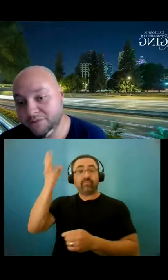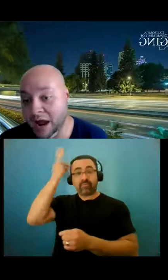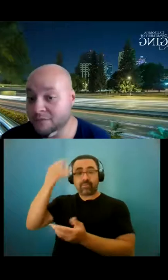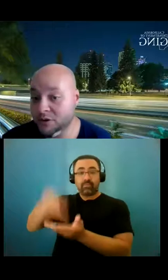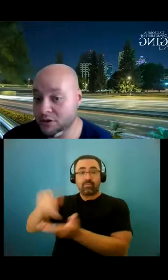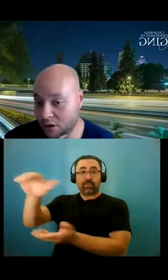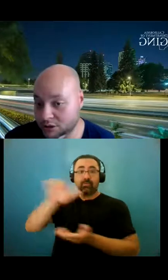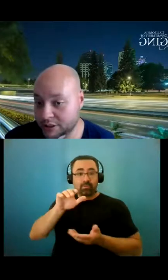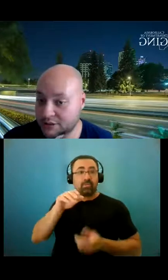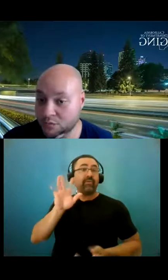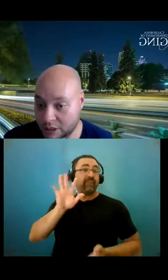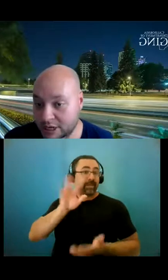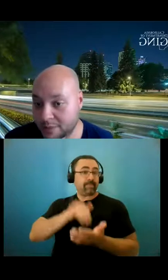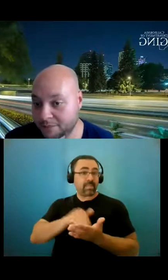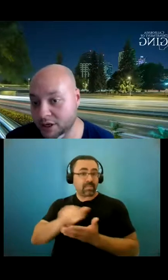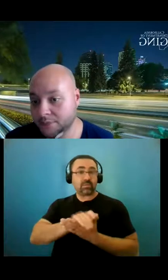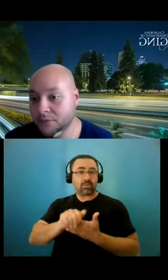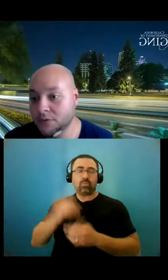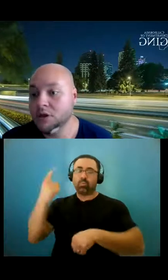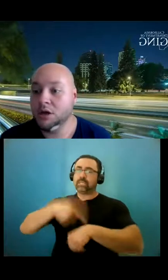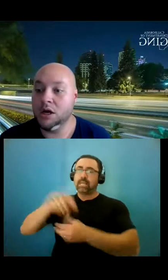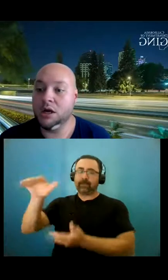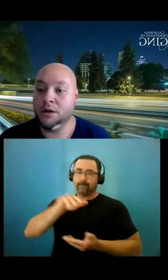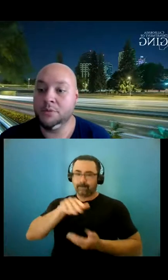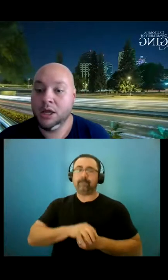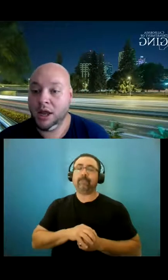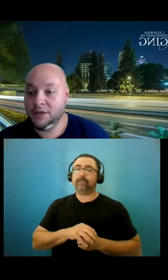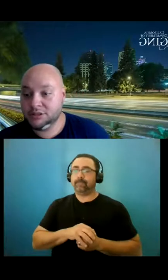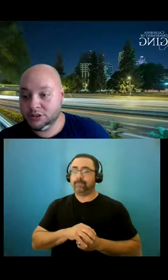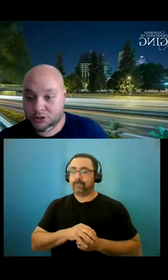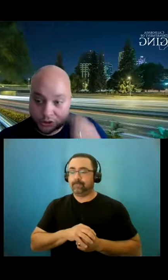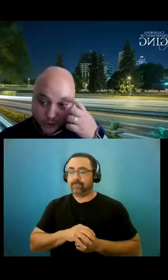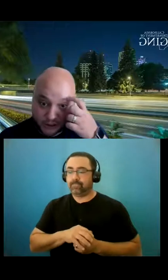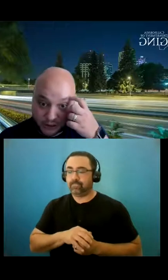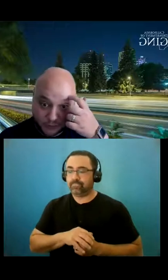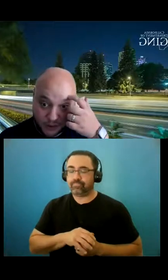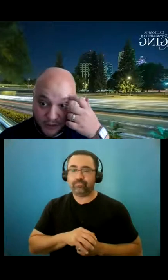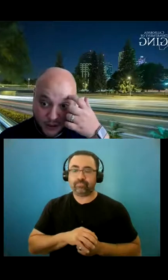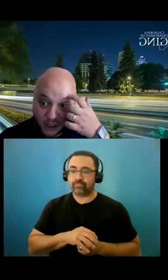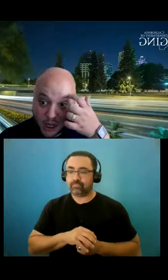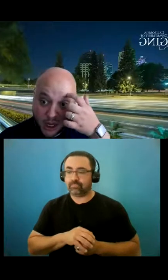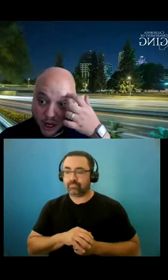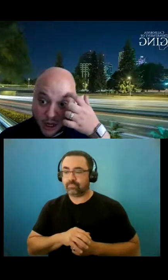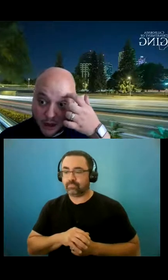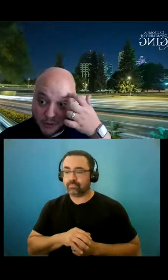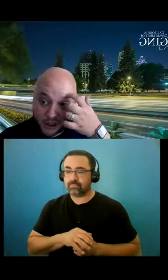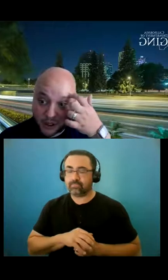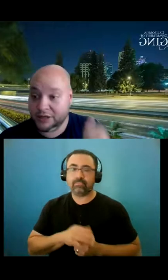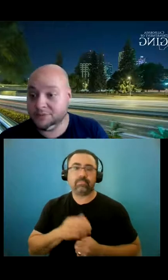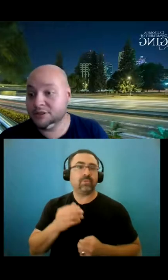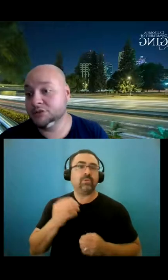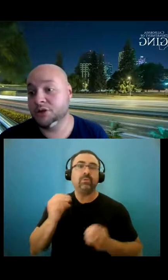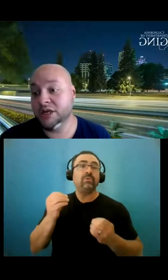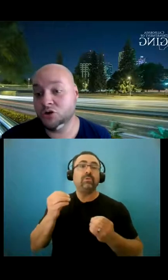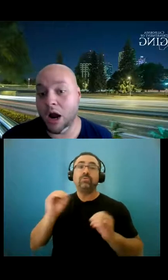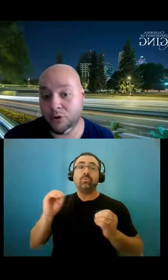totaling $5 million, and this is one-time funding. And this is to assist with the investment